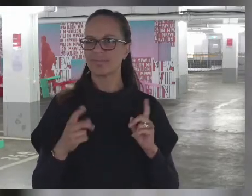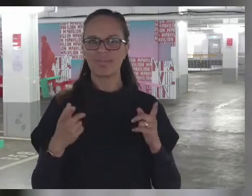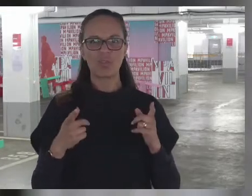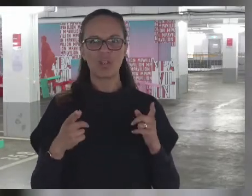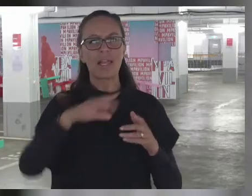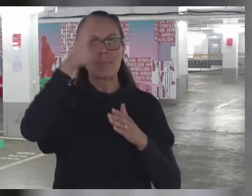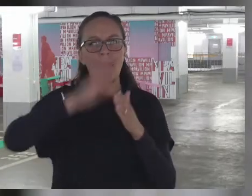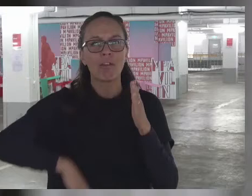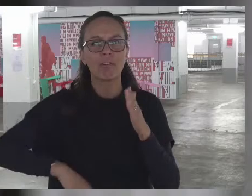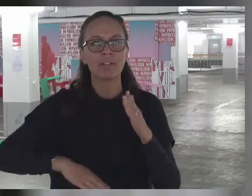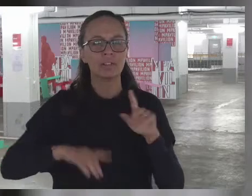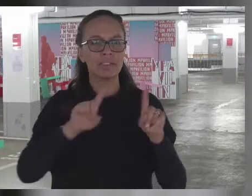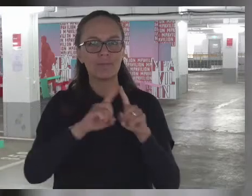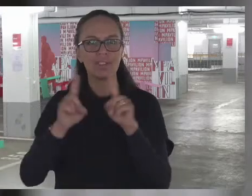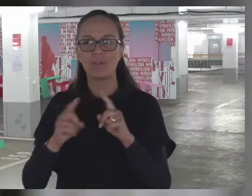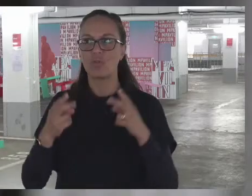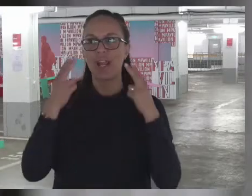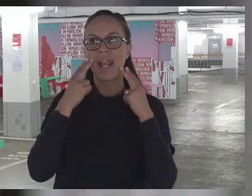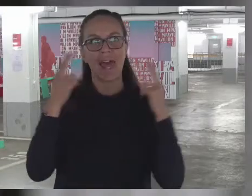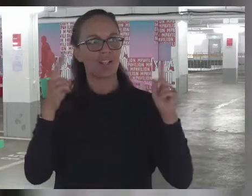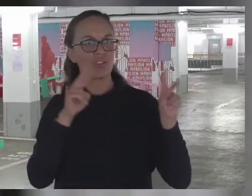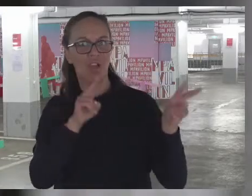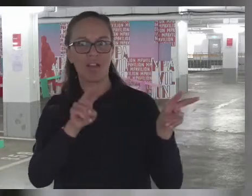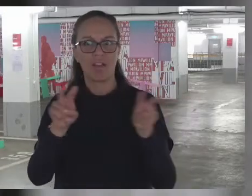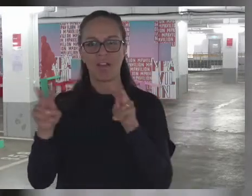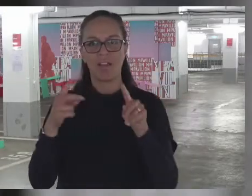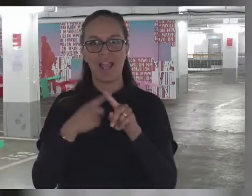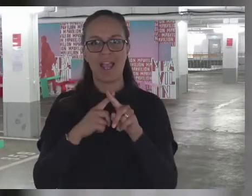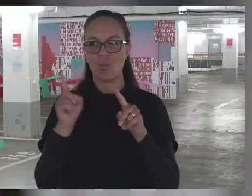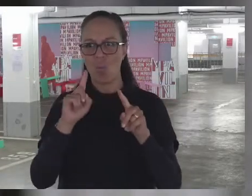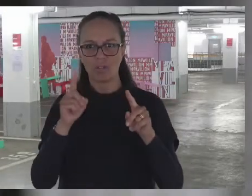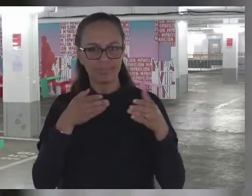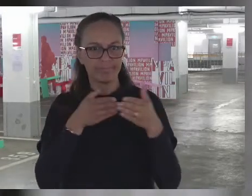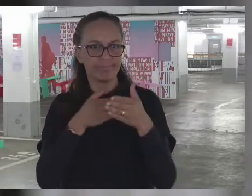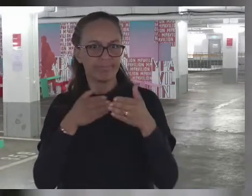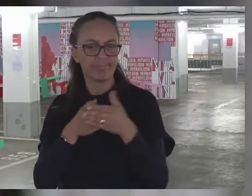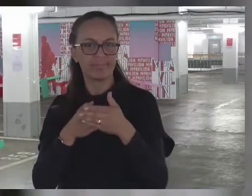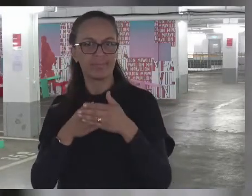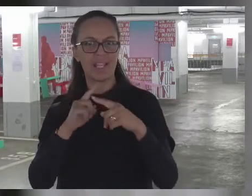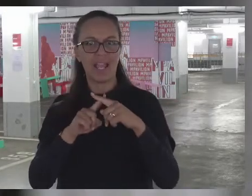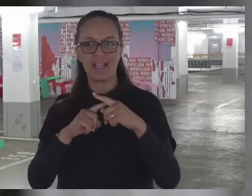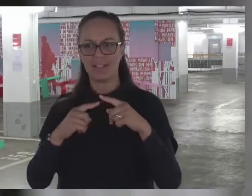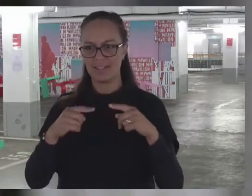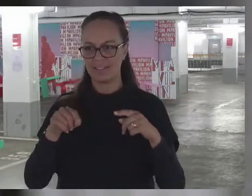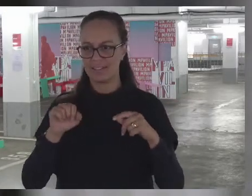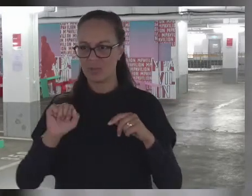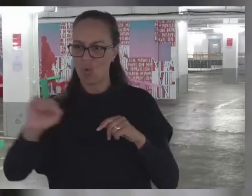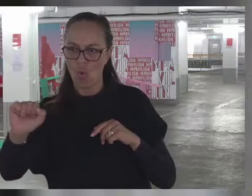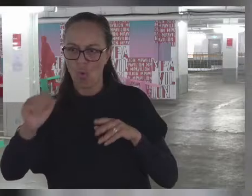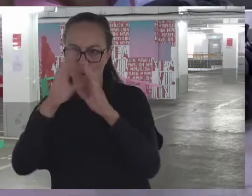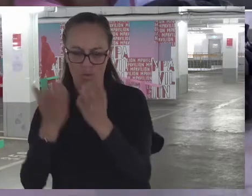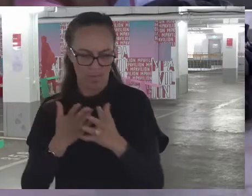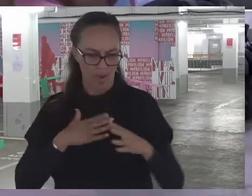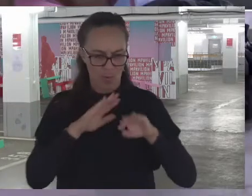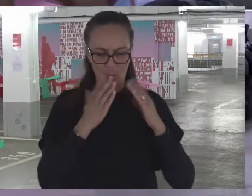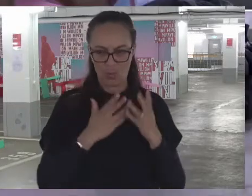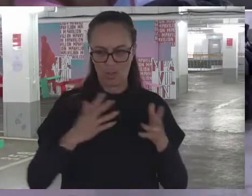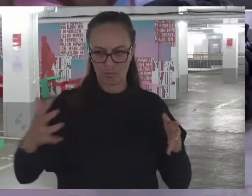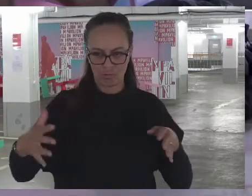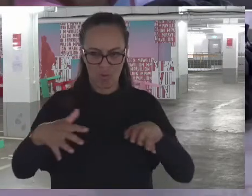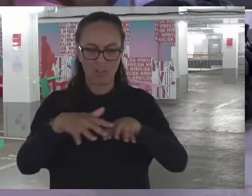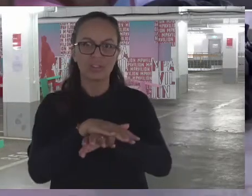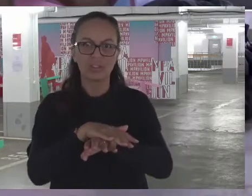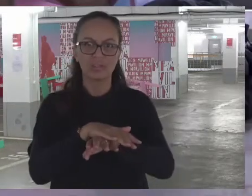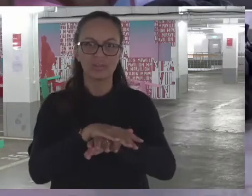looking and feeling through boundaries and crossovers and the edges of things, I think. I think we